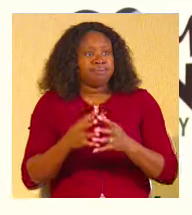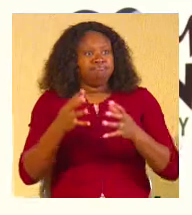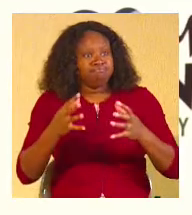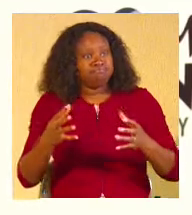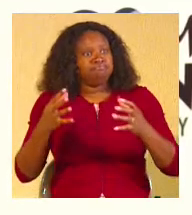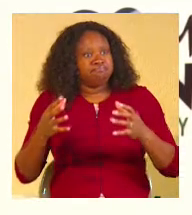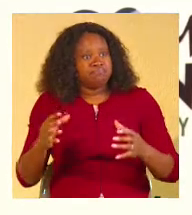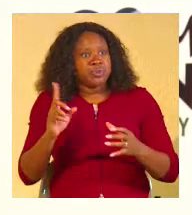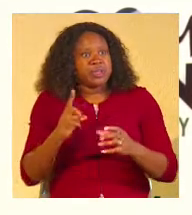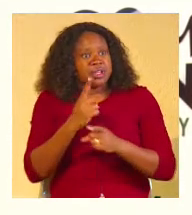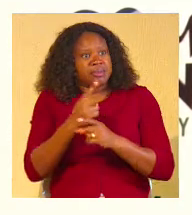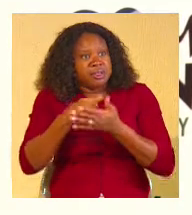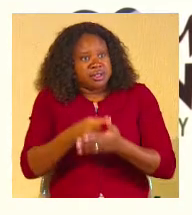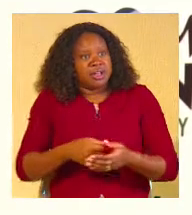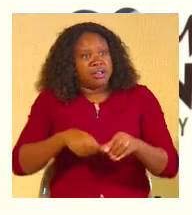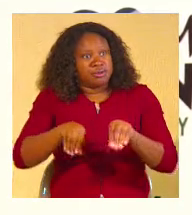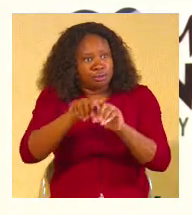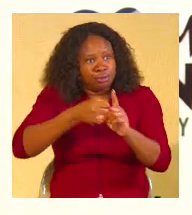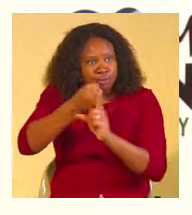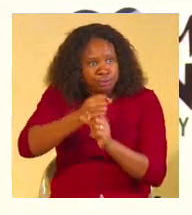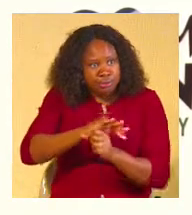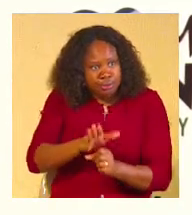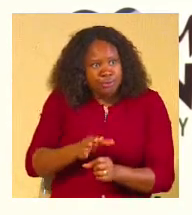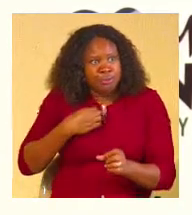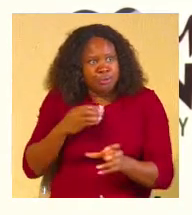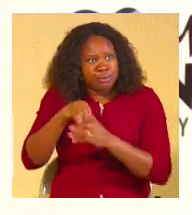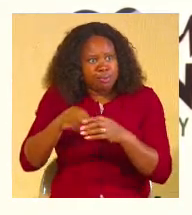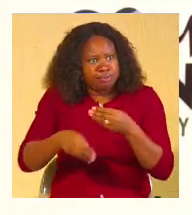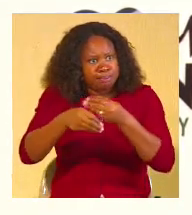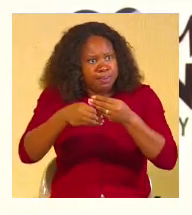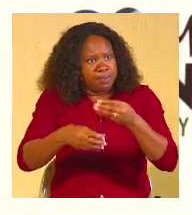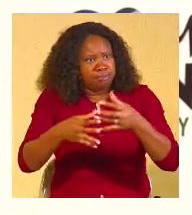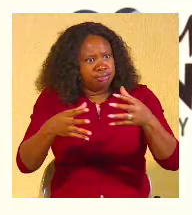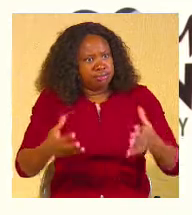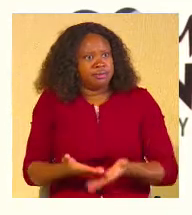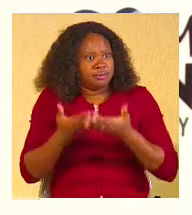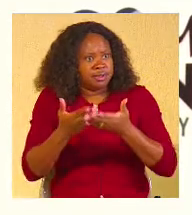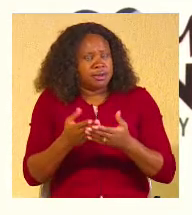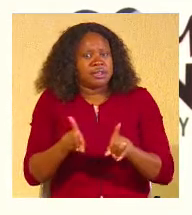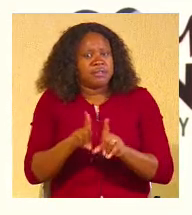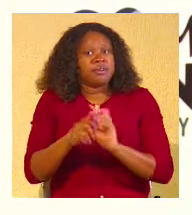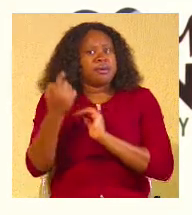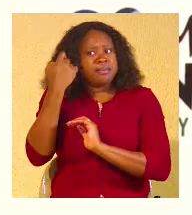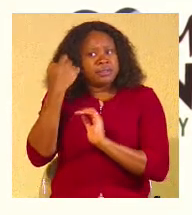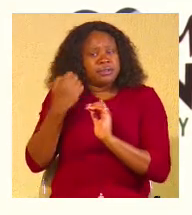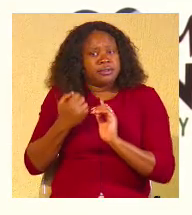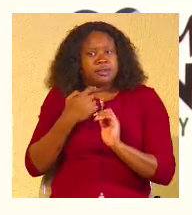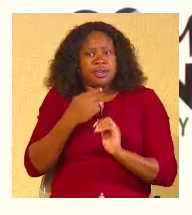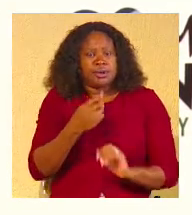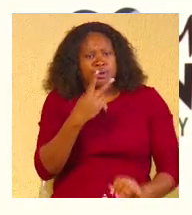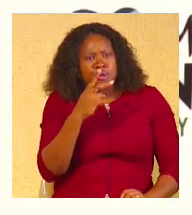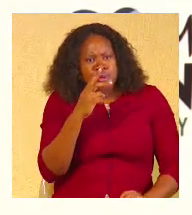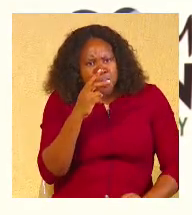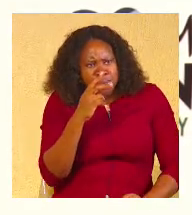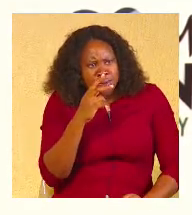the efforts that the state is putting out there. And I think that should really currently be our responsibility. As our minister has mentioned, 2.0%